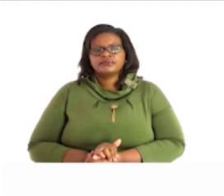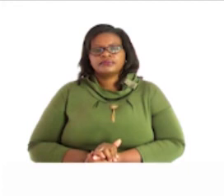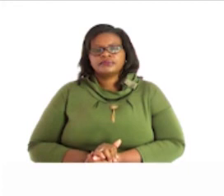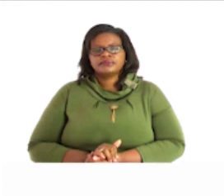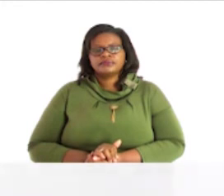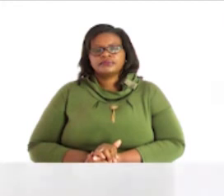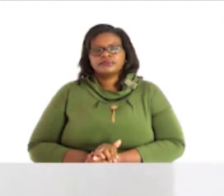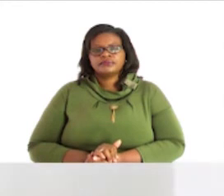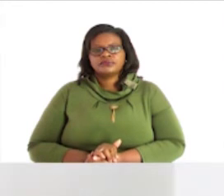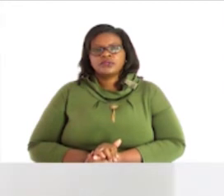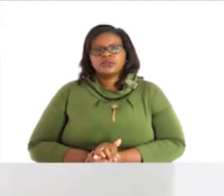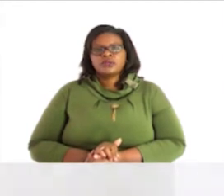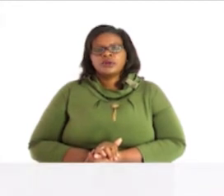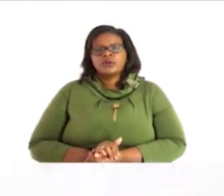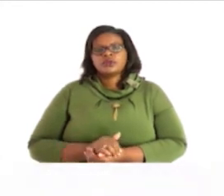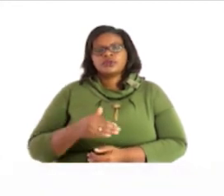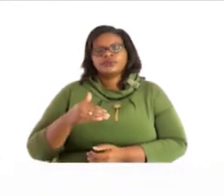Let us go to the next page,